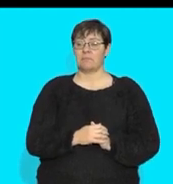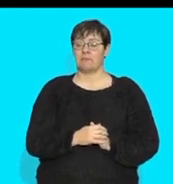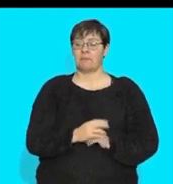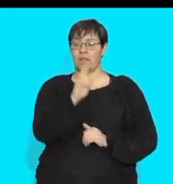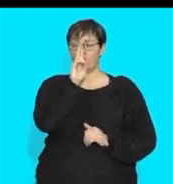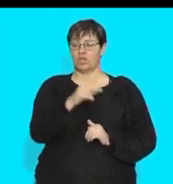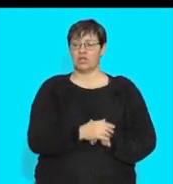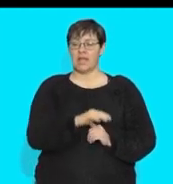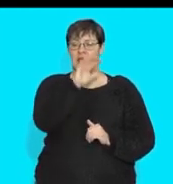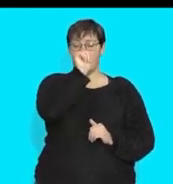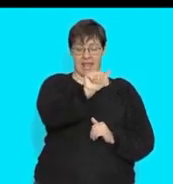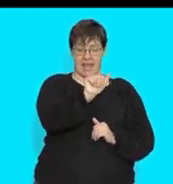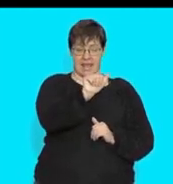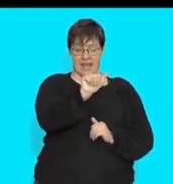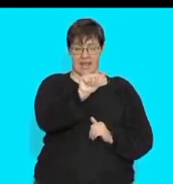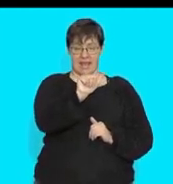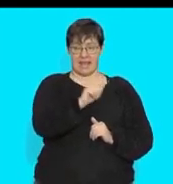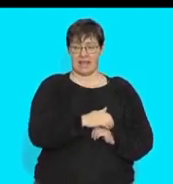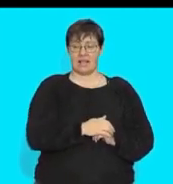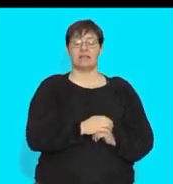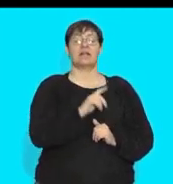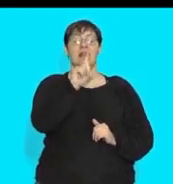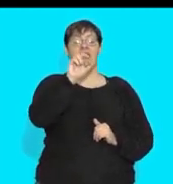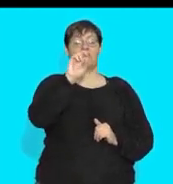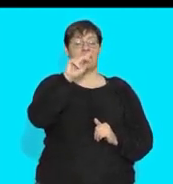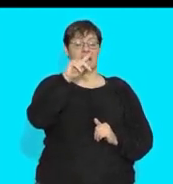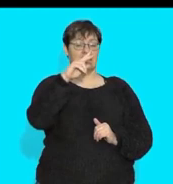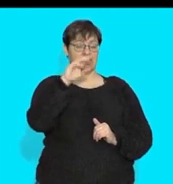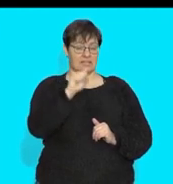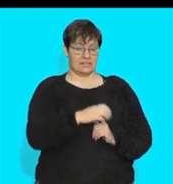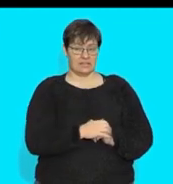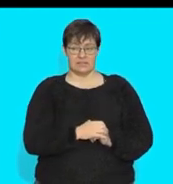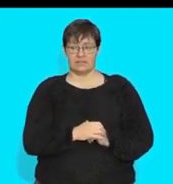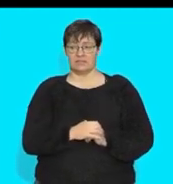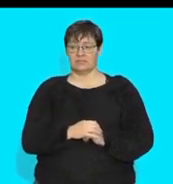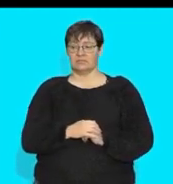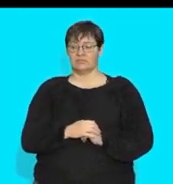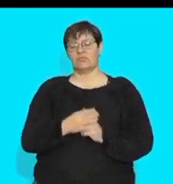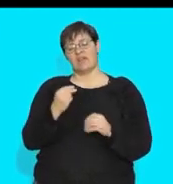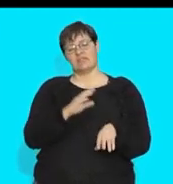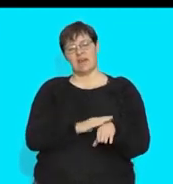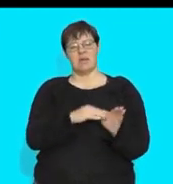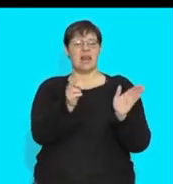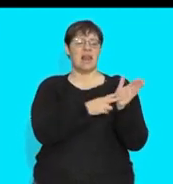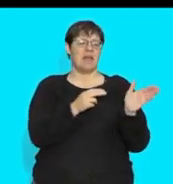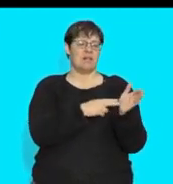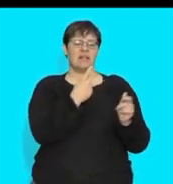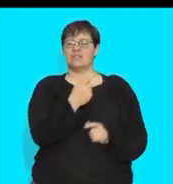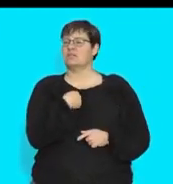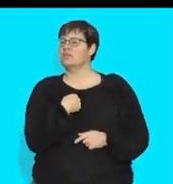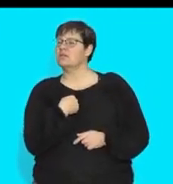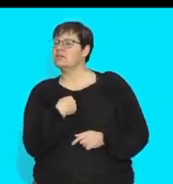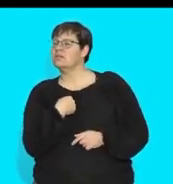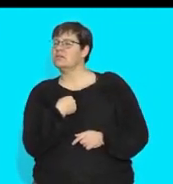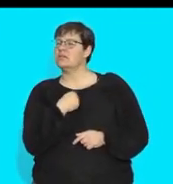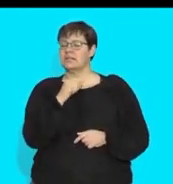and have a look at them, A is going to be my larynx, All right, so we've got time, so we can label each one, then we can